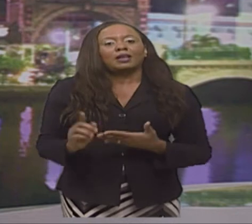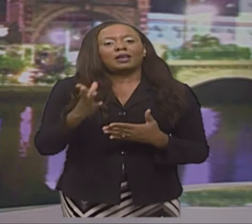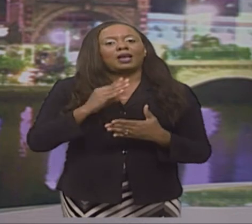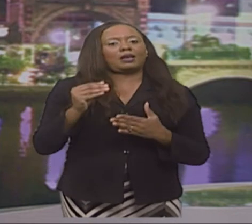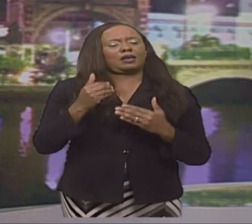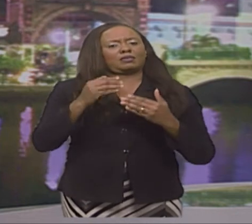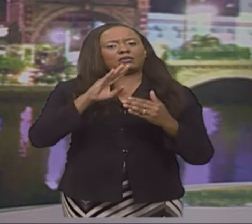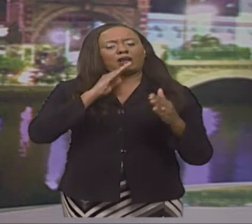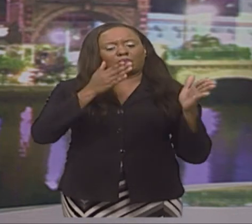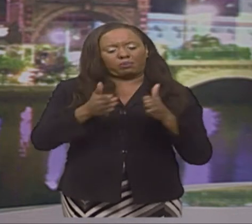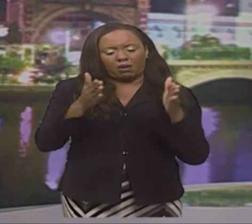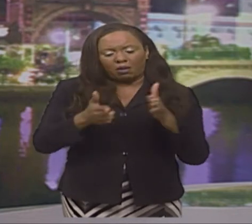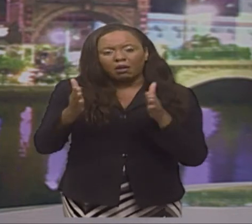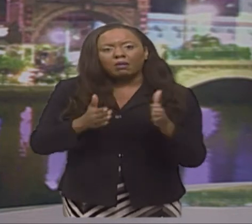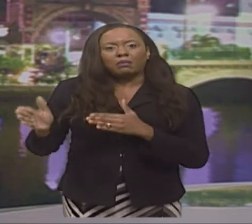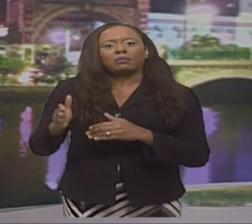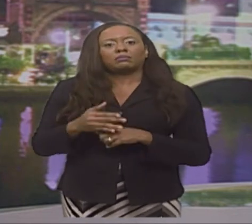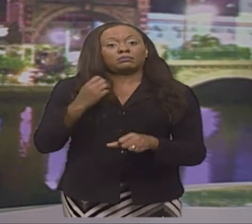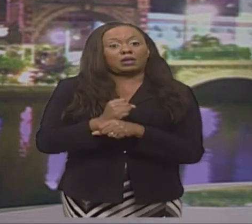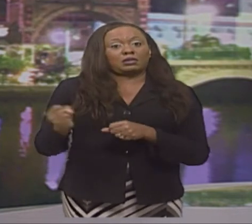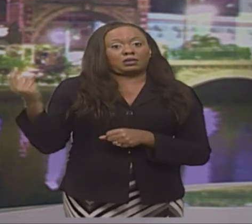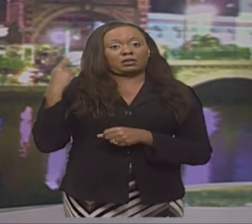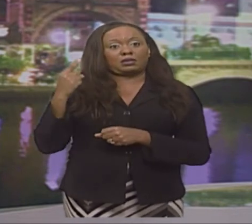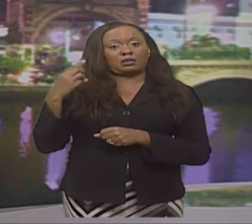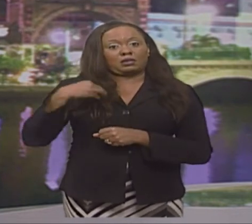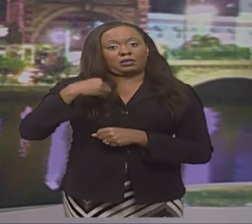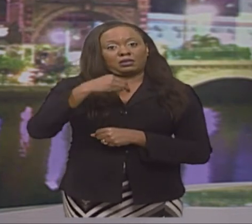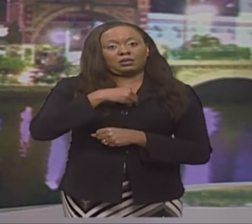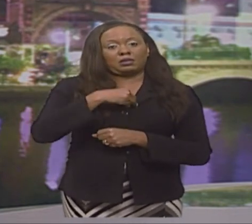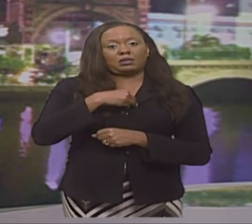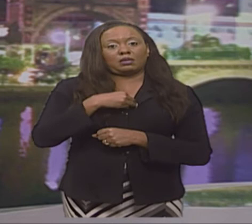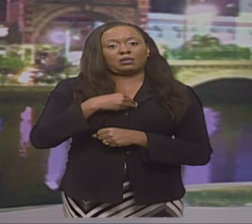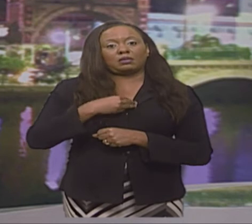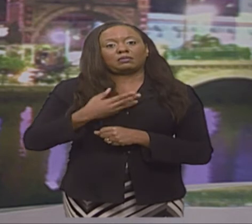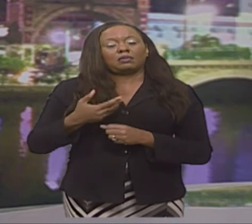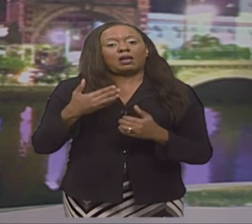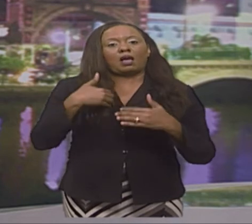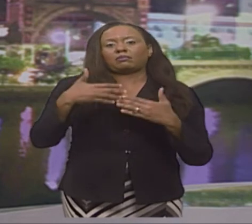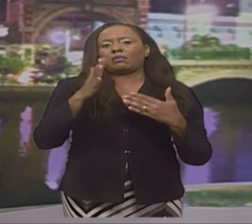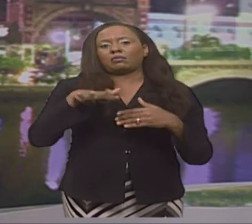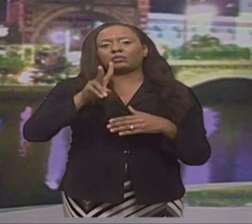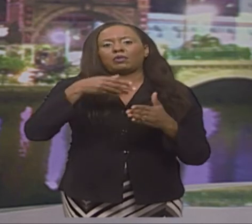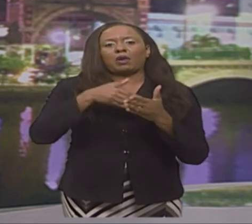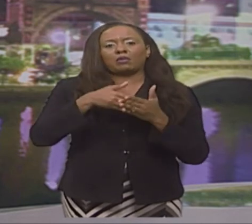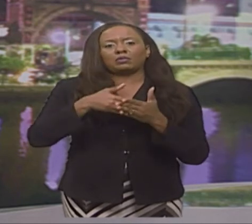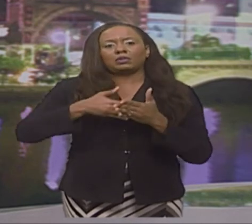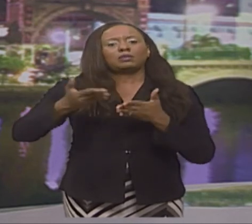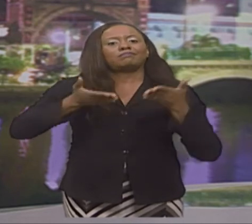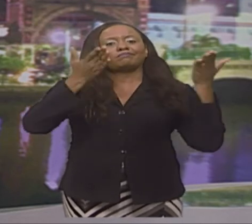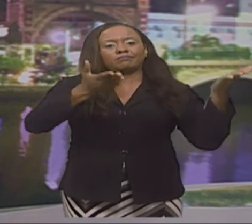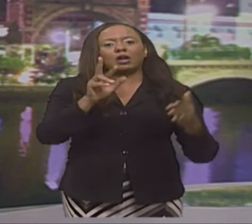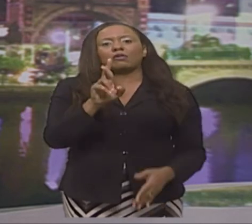in a structured way. He said last year, BNI members in Barbados passed over 2,000 referrals, which generated over